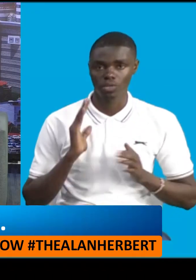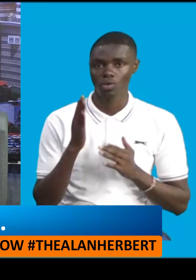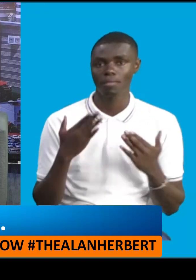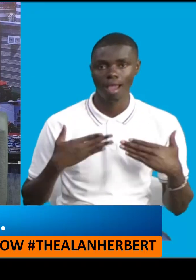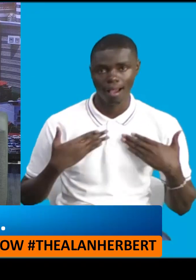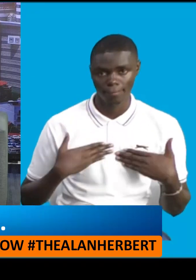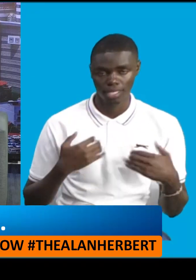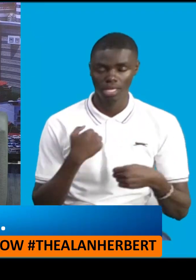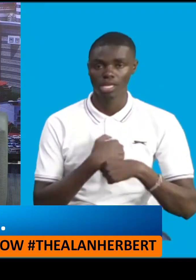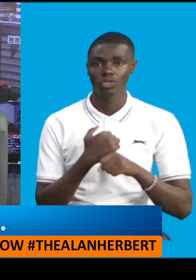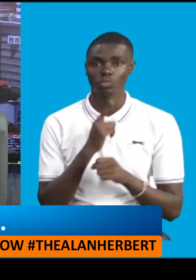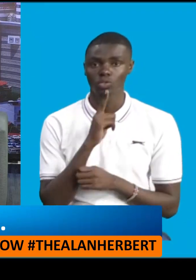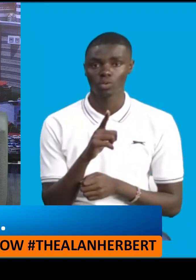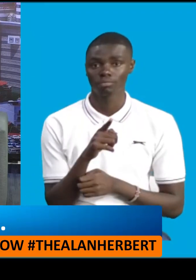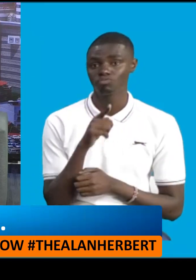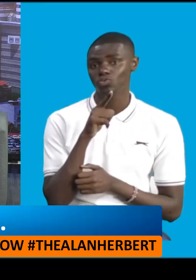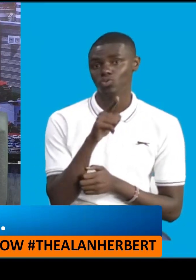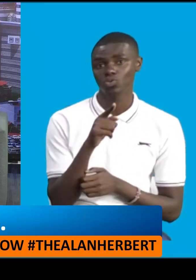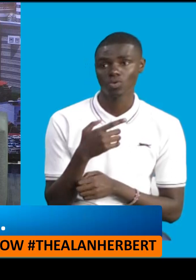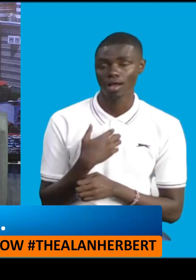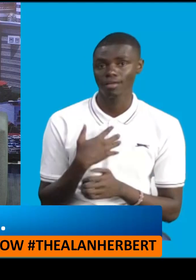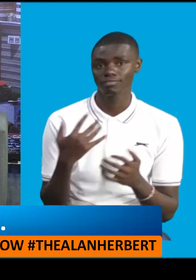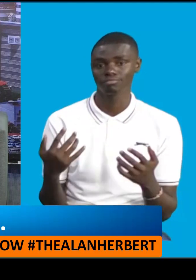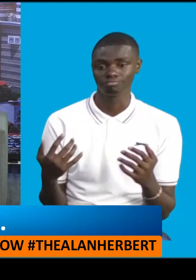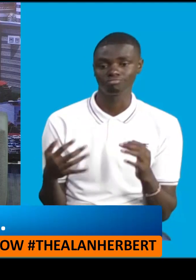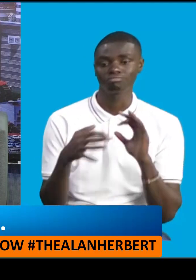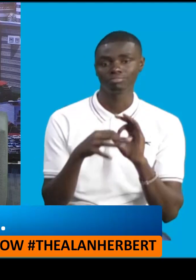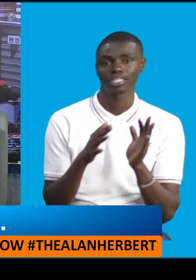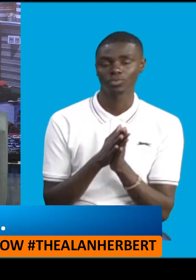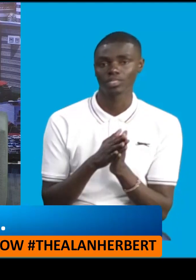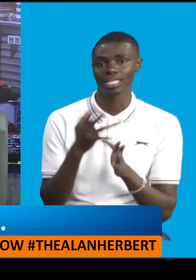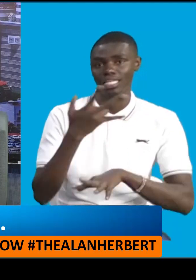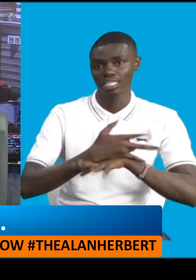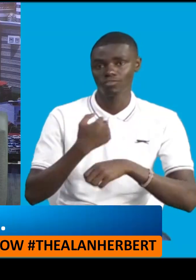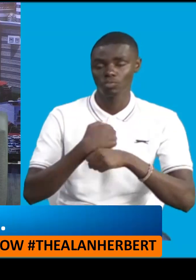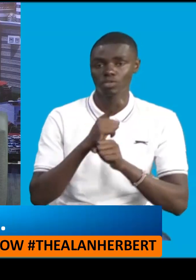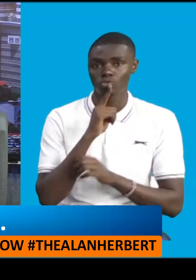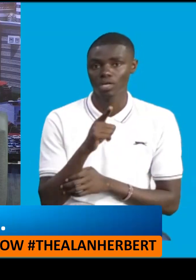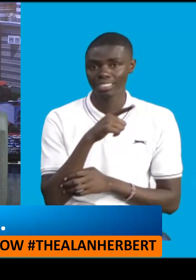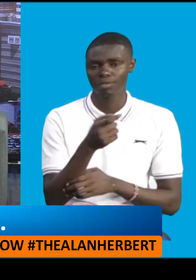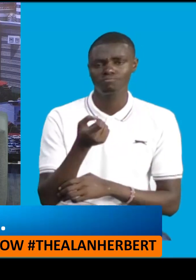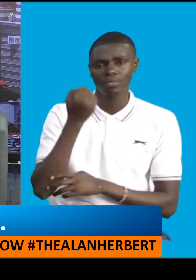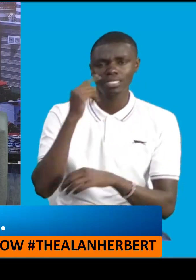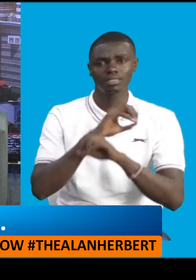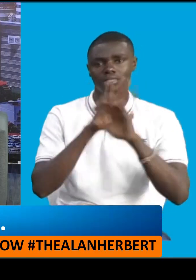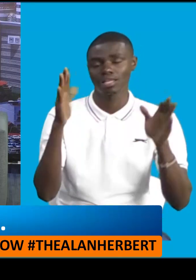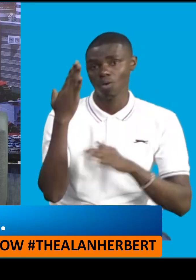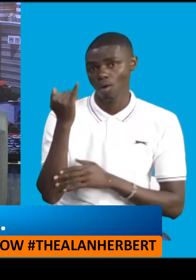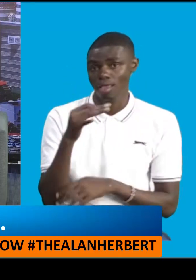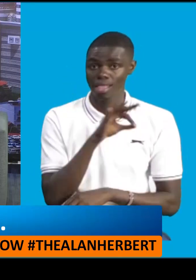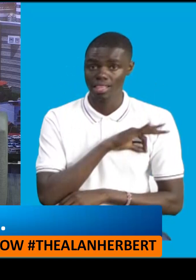Yeah, we will be granted to ensure that you keep abreast with NHIF. So we are here also to ensure that you